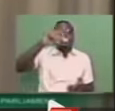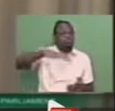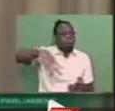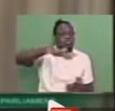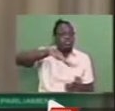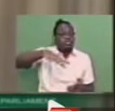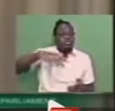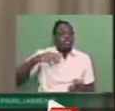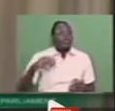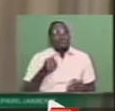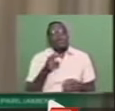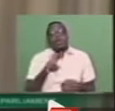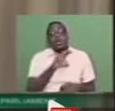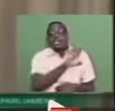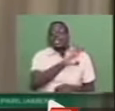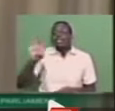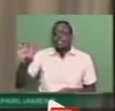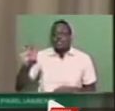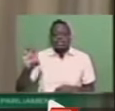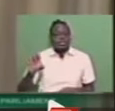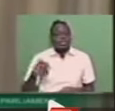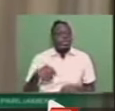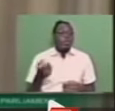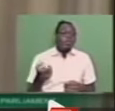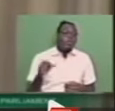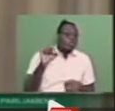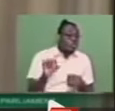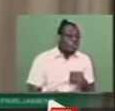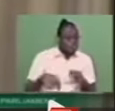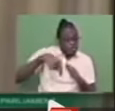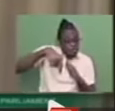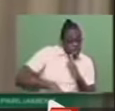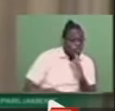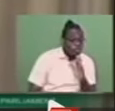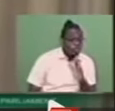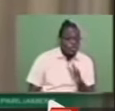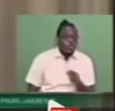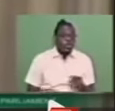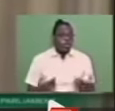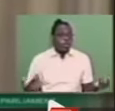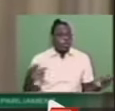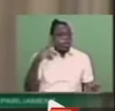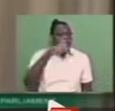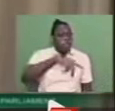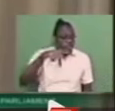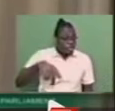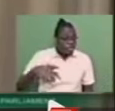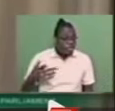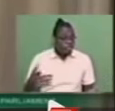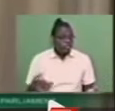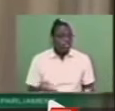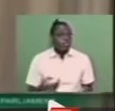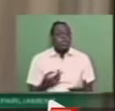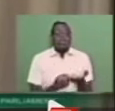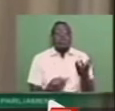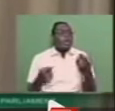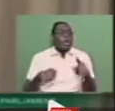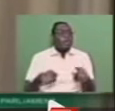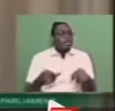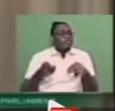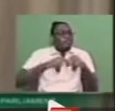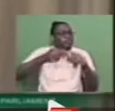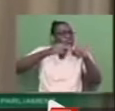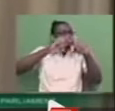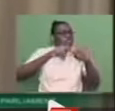south, north, west of the island, further away from the bond where the gas is, the fuel is, will incur higher pump